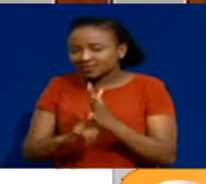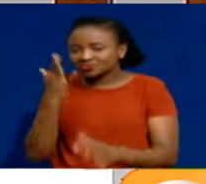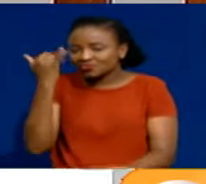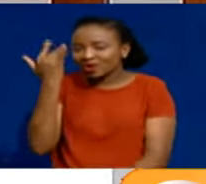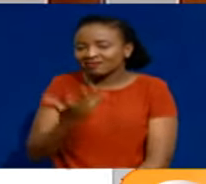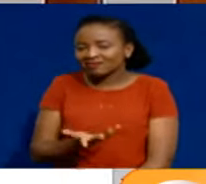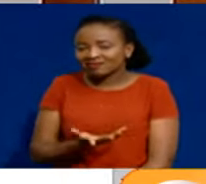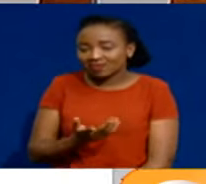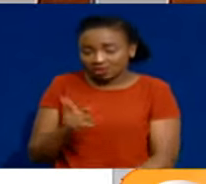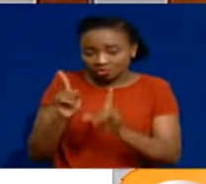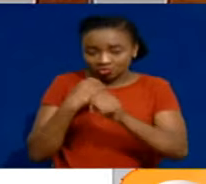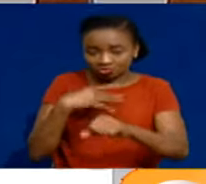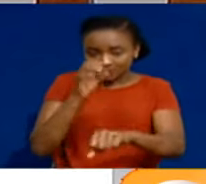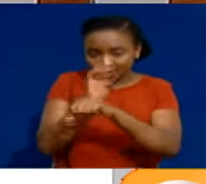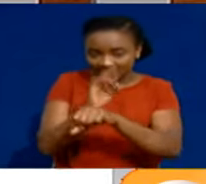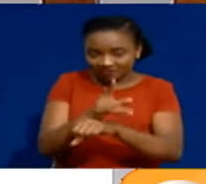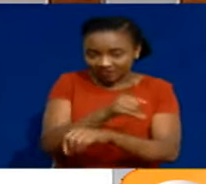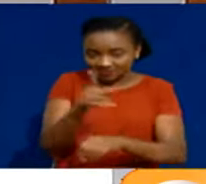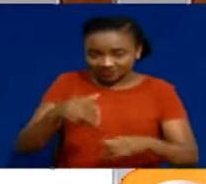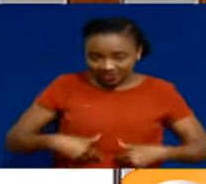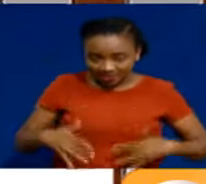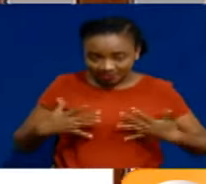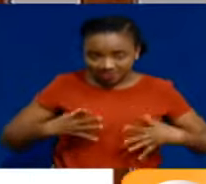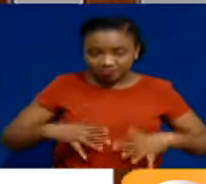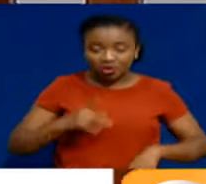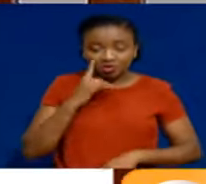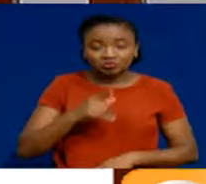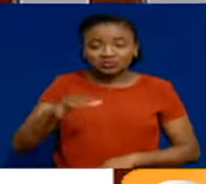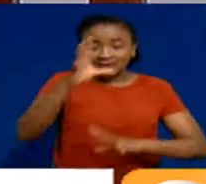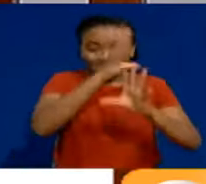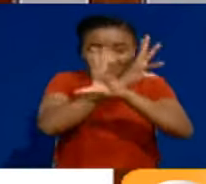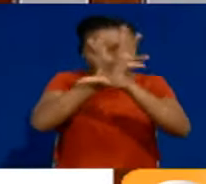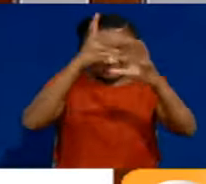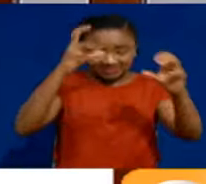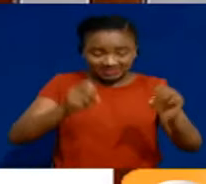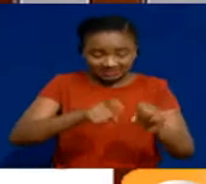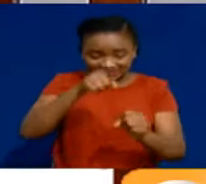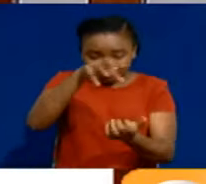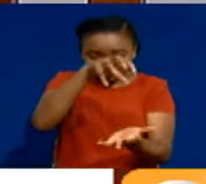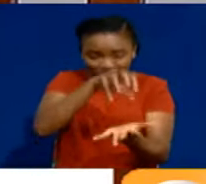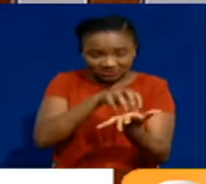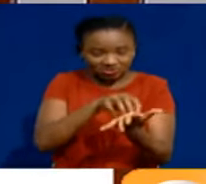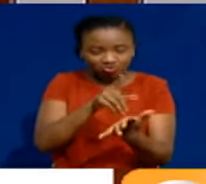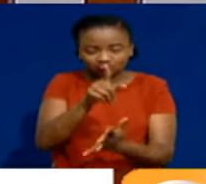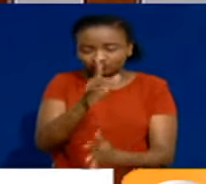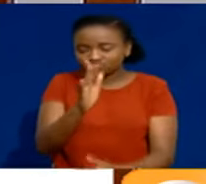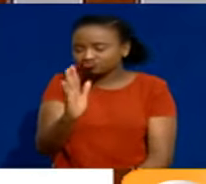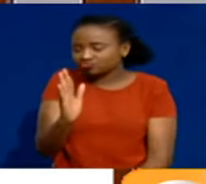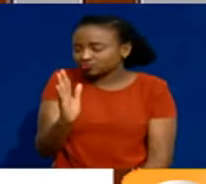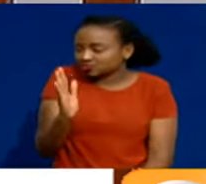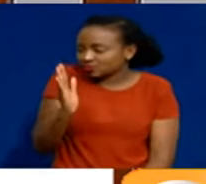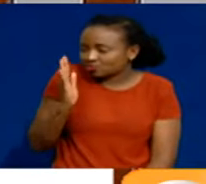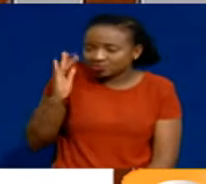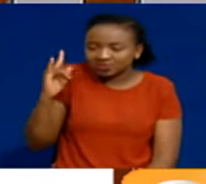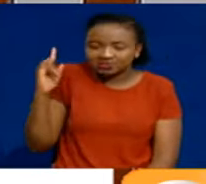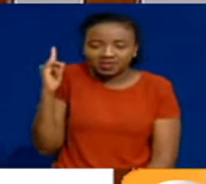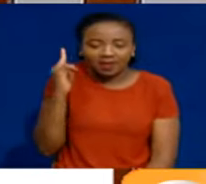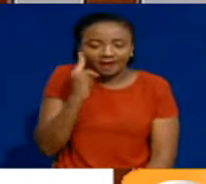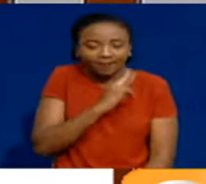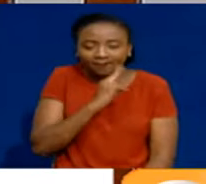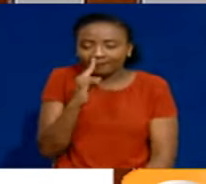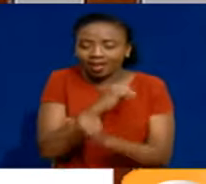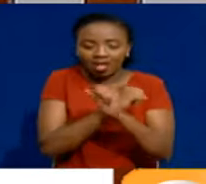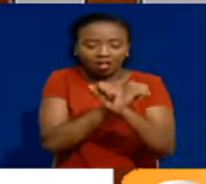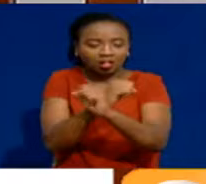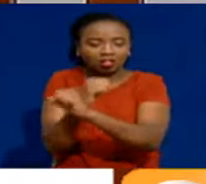And I would advise young people, the presidency is the most guarded area of a person. The presidency is the most, a